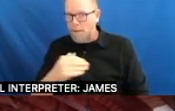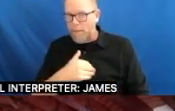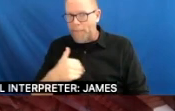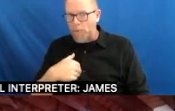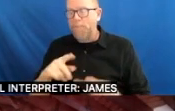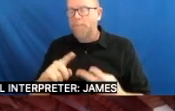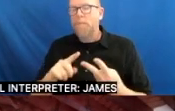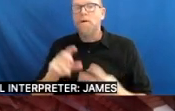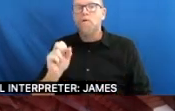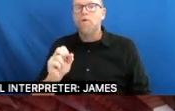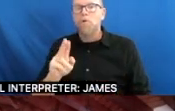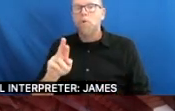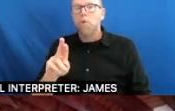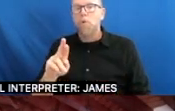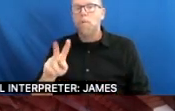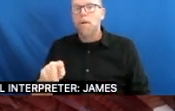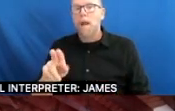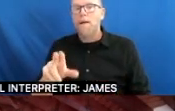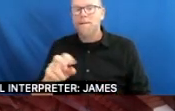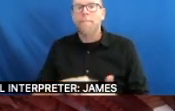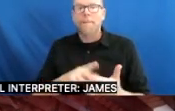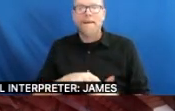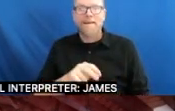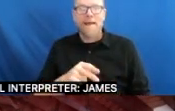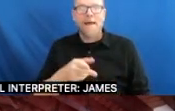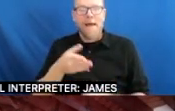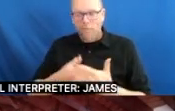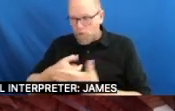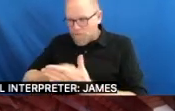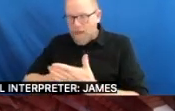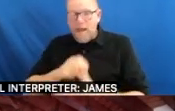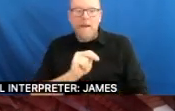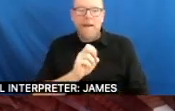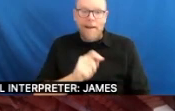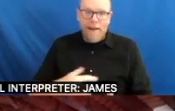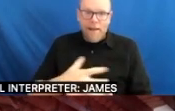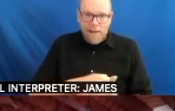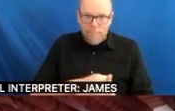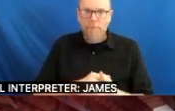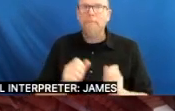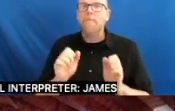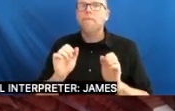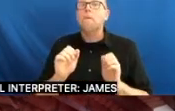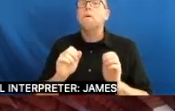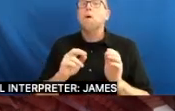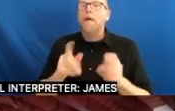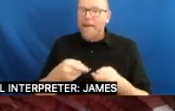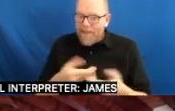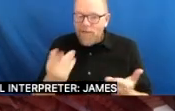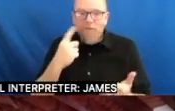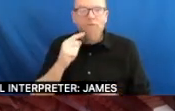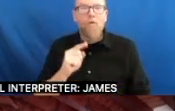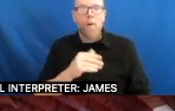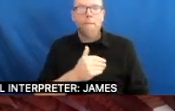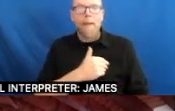Surplus is the net income after expenses that is attributable to member labor.